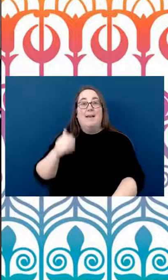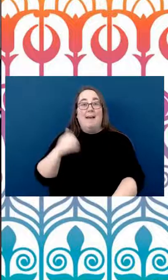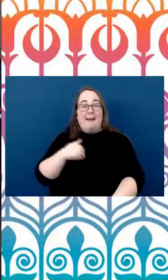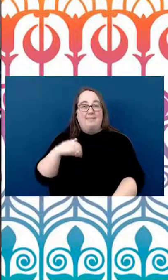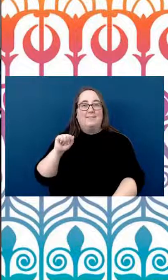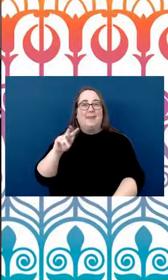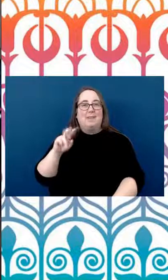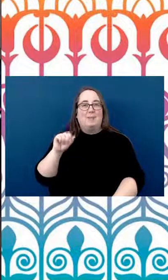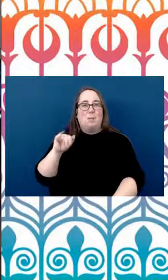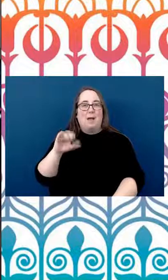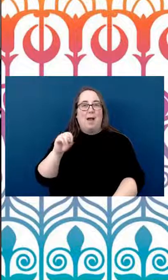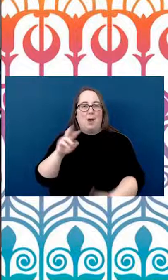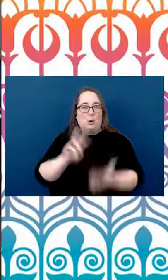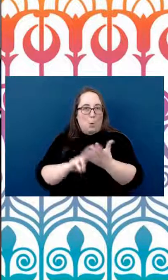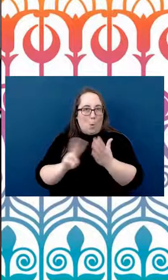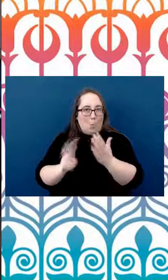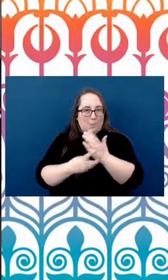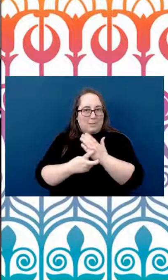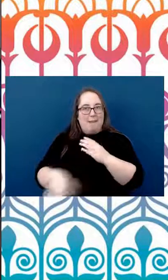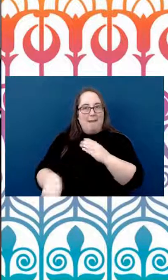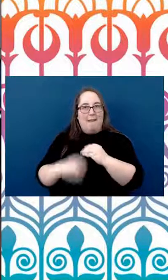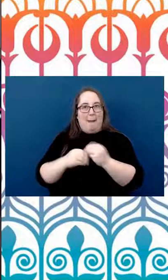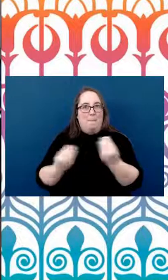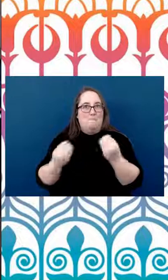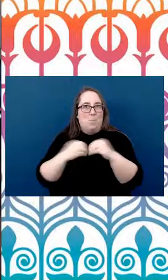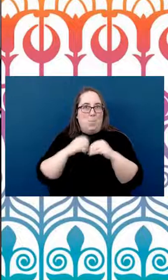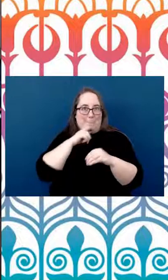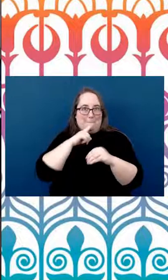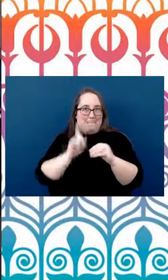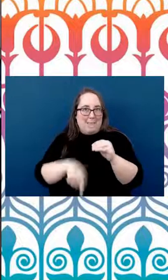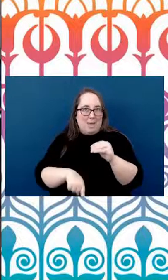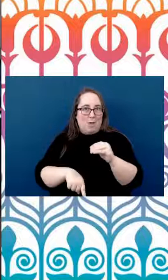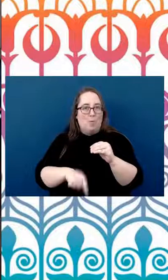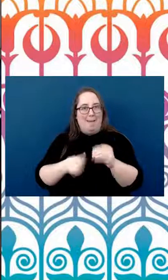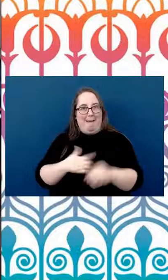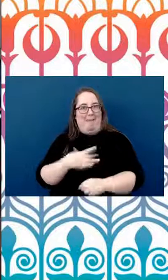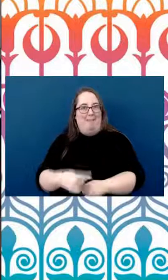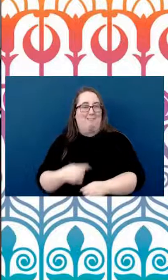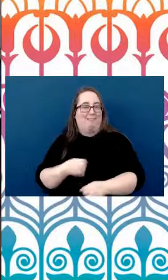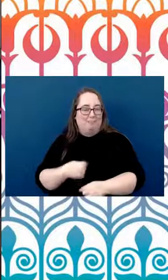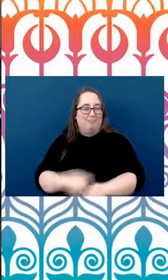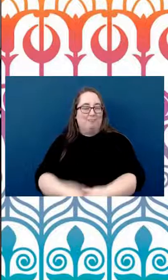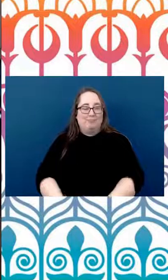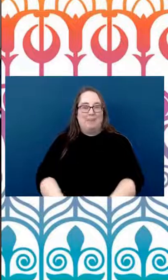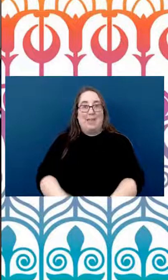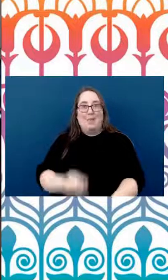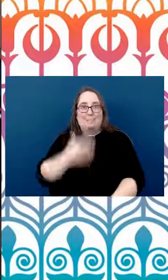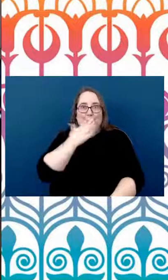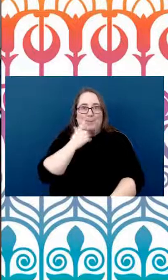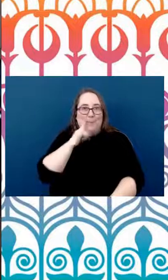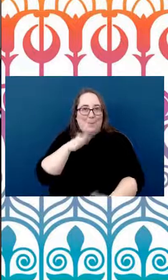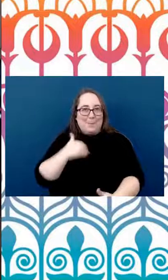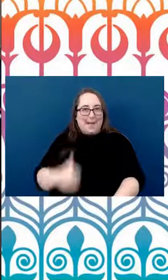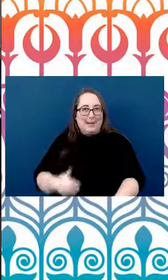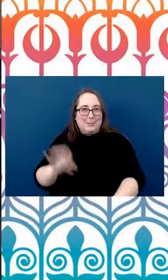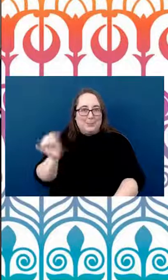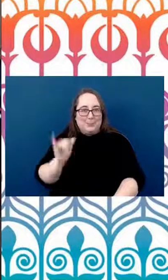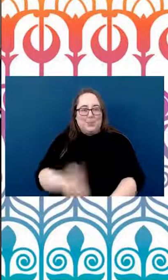I'm going to put some more tomatoes just because I like tomatoes. And they're also good for you as